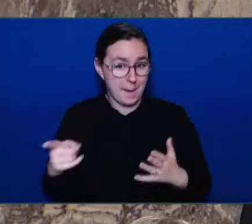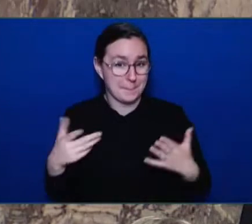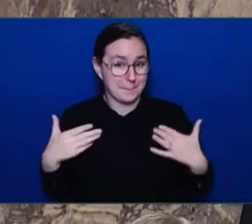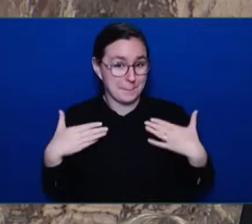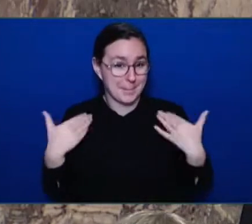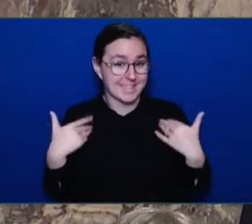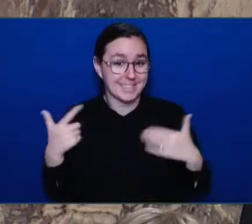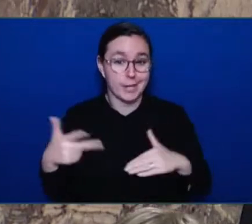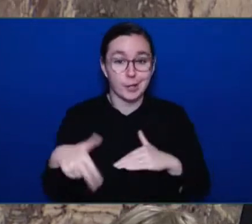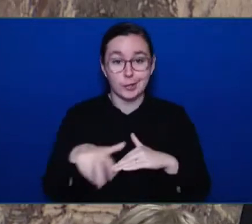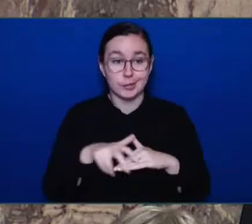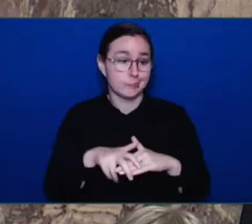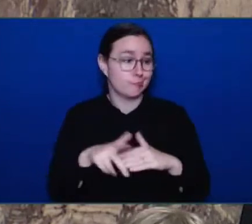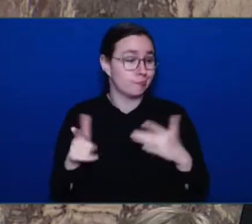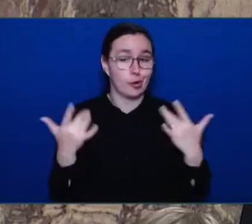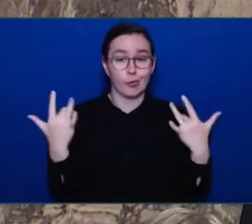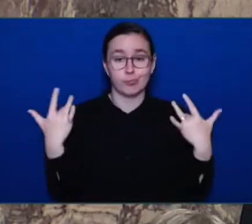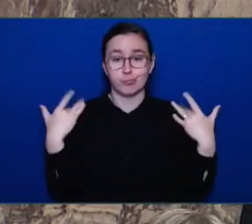That's the problem.